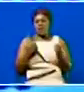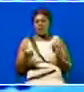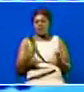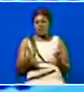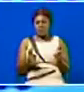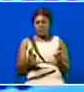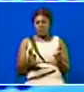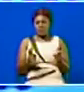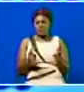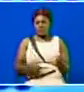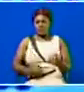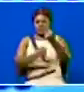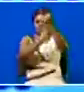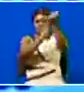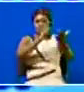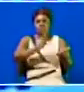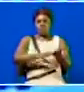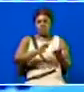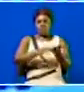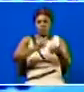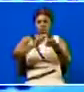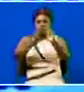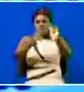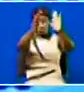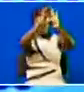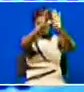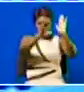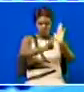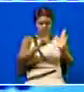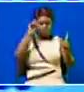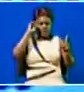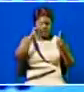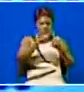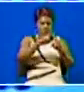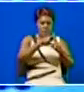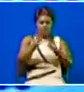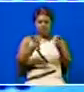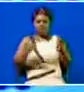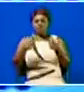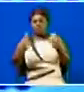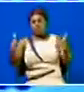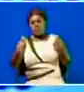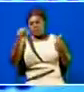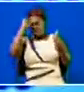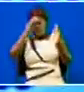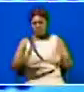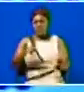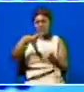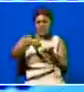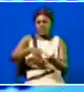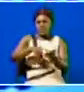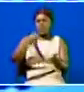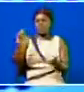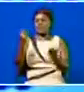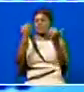Pia Nderitu Muriithi ameunga mkono pendekezo la mabadiliko ya katiba kwa ajili ya utawala bora hapa nchini. Gavana huyo amesisitiza kwamba